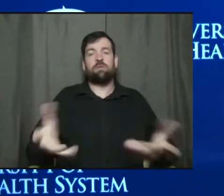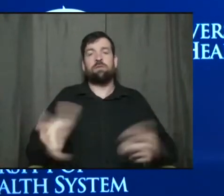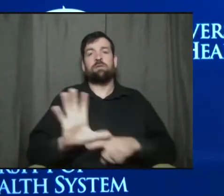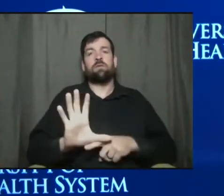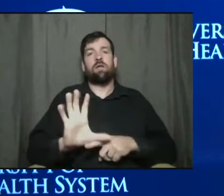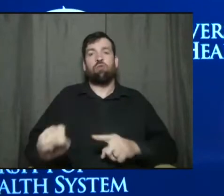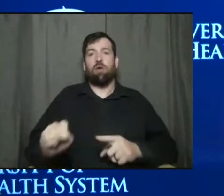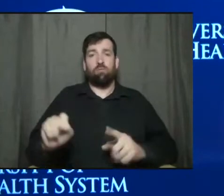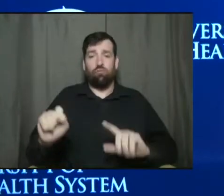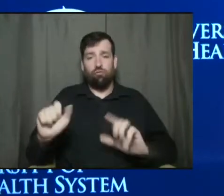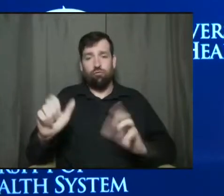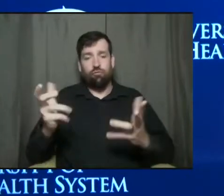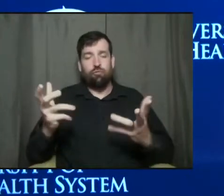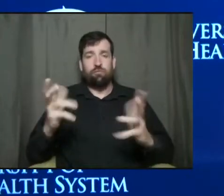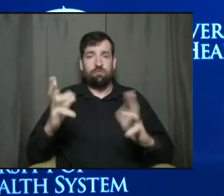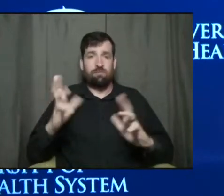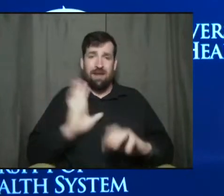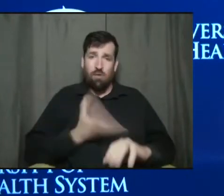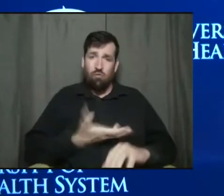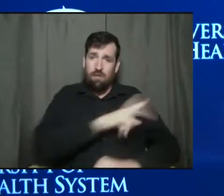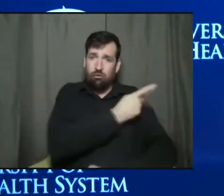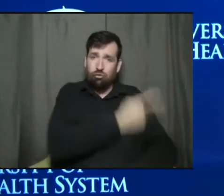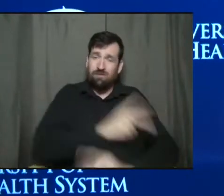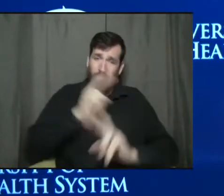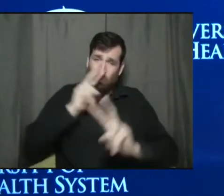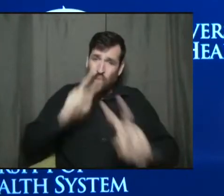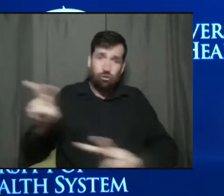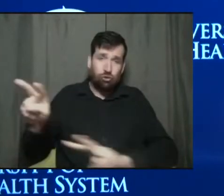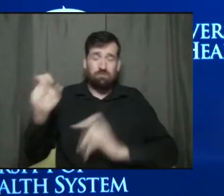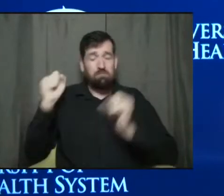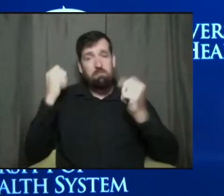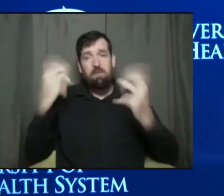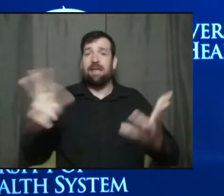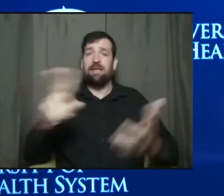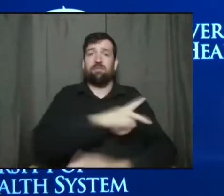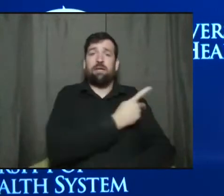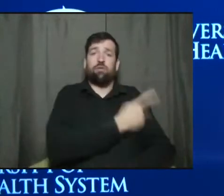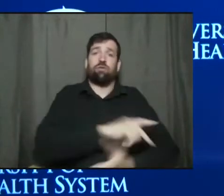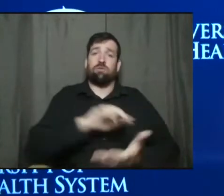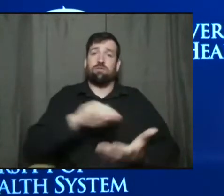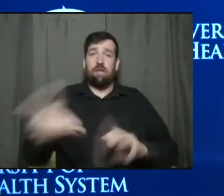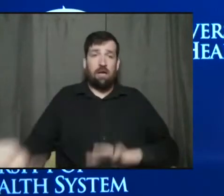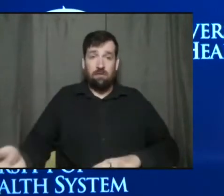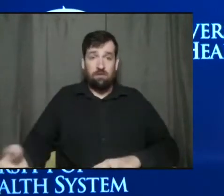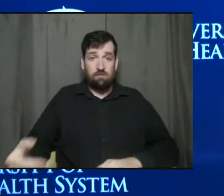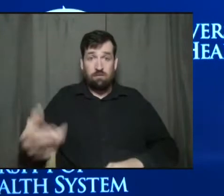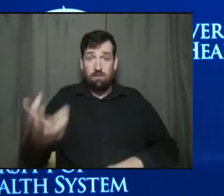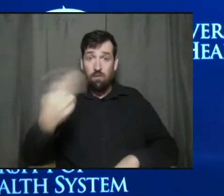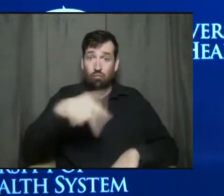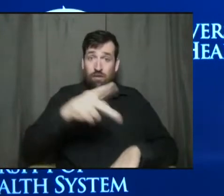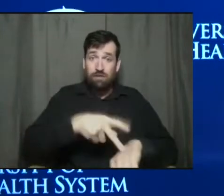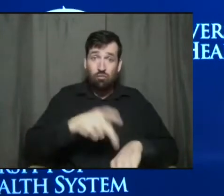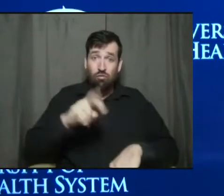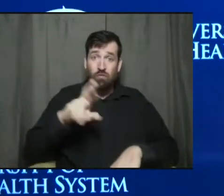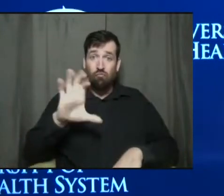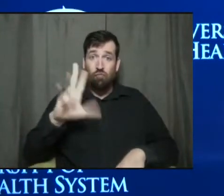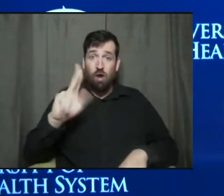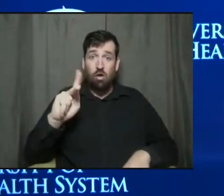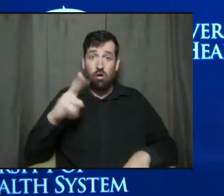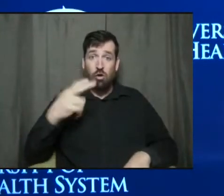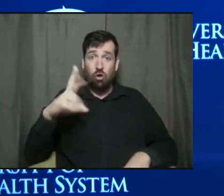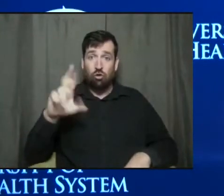so remarkable. And I've watched a lot of patients die. I've watched a principal of Rockhurst High School die, one of the best people I